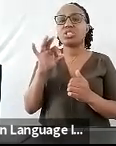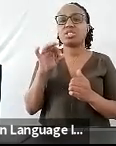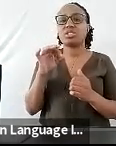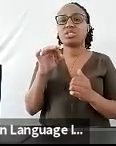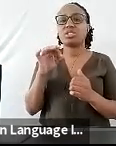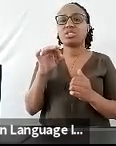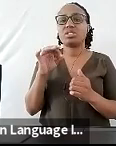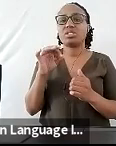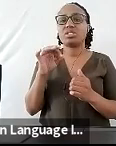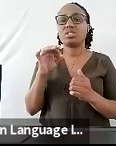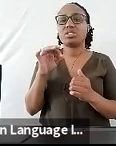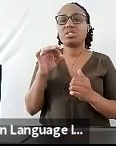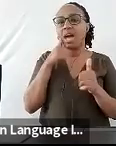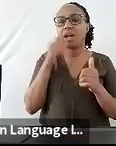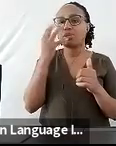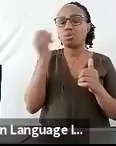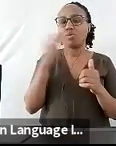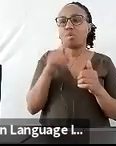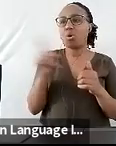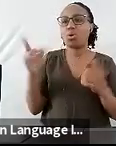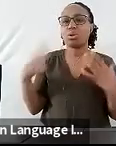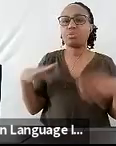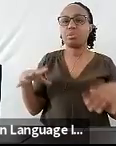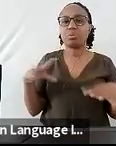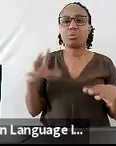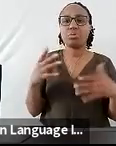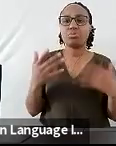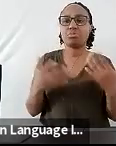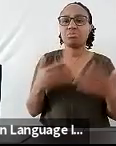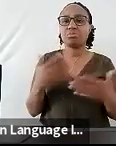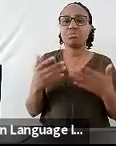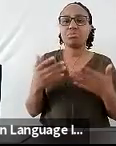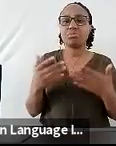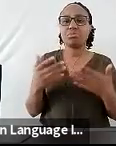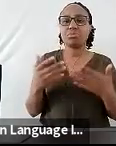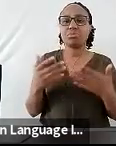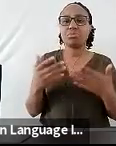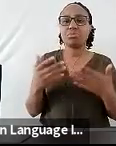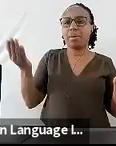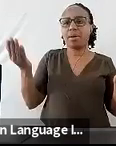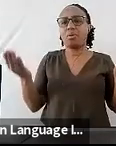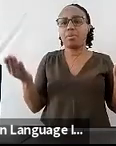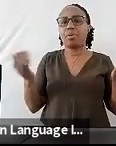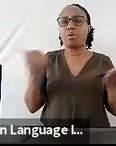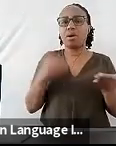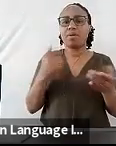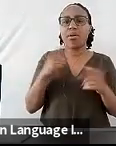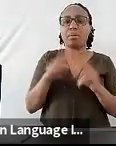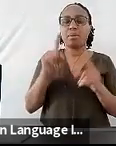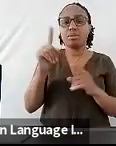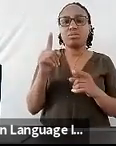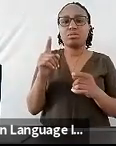don't have, and it's always that comparison. And like you said, you're not like, I'm not going